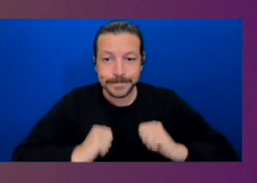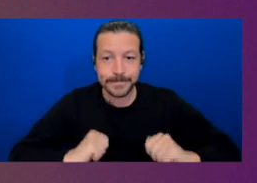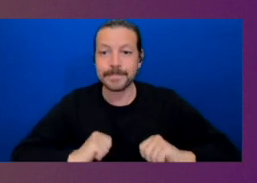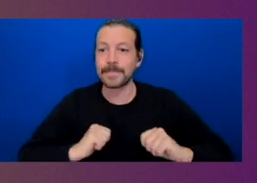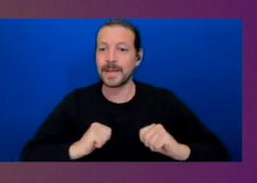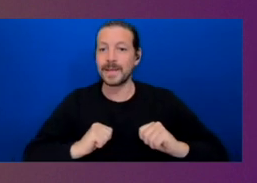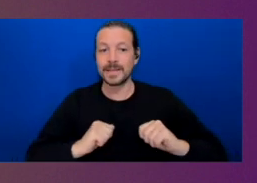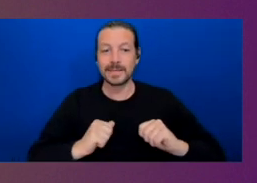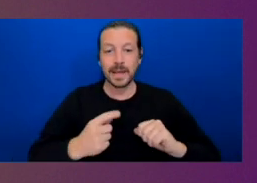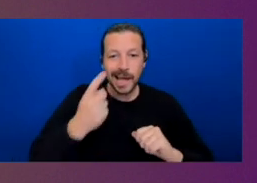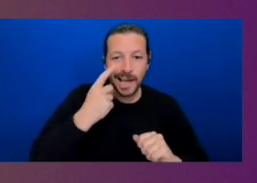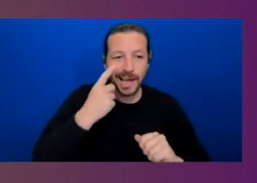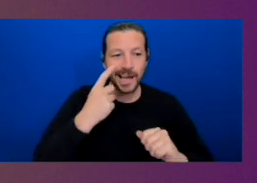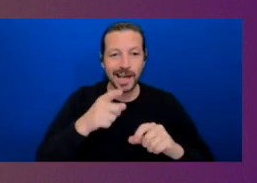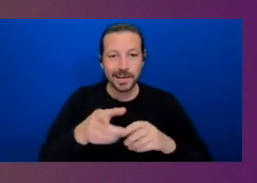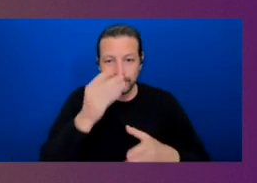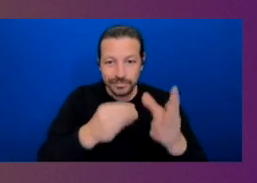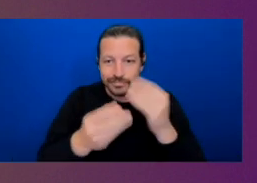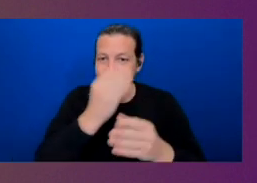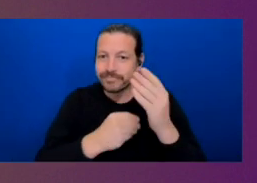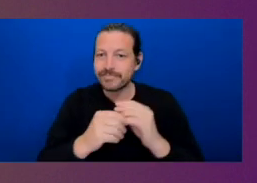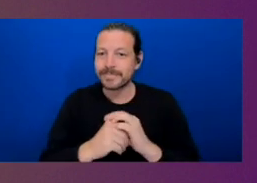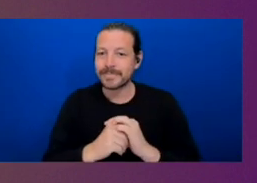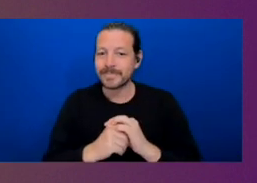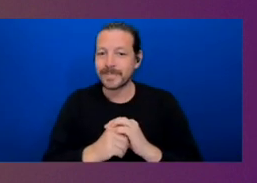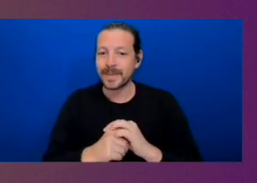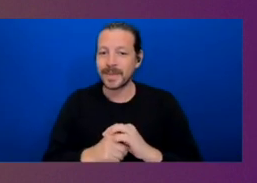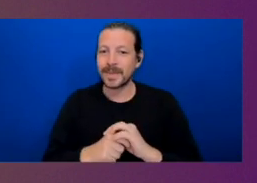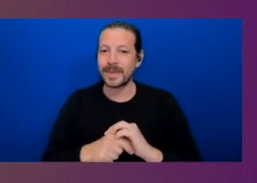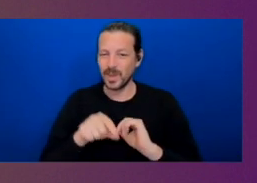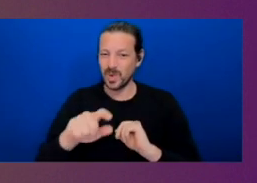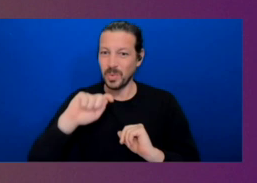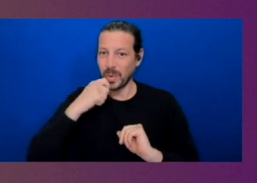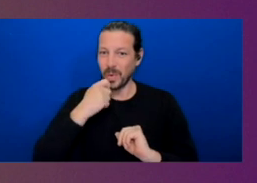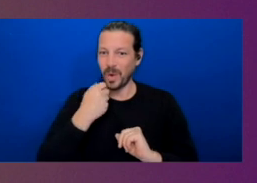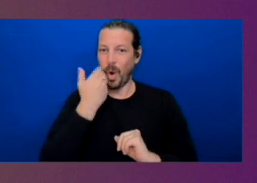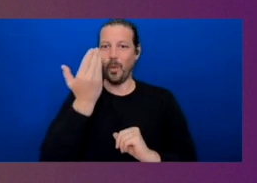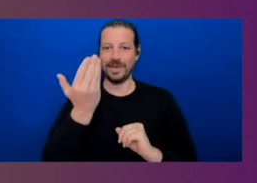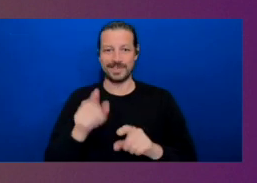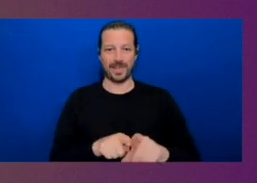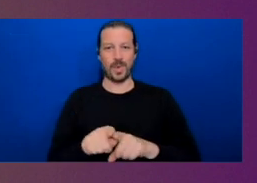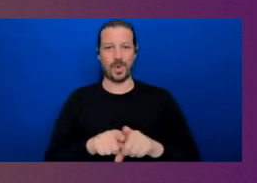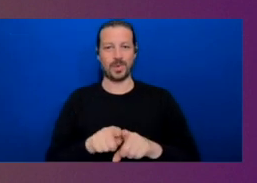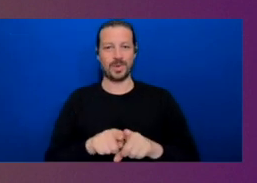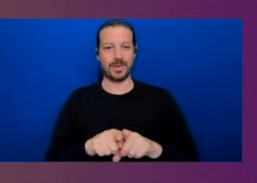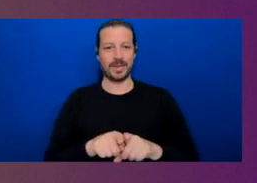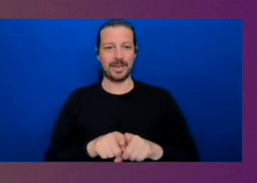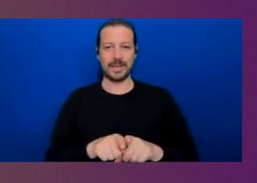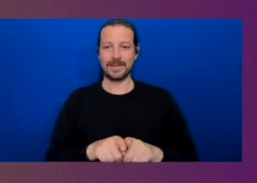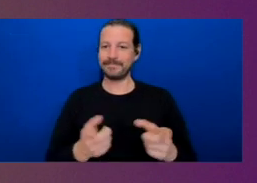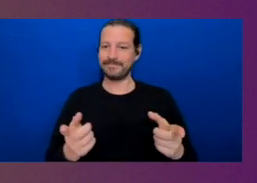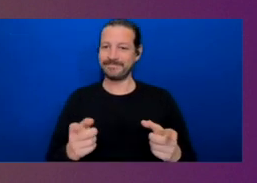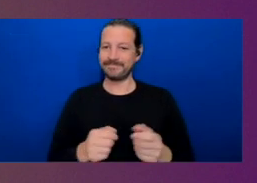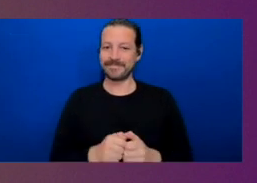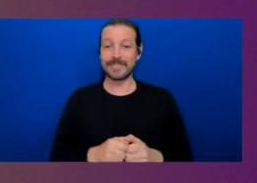learn, keep learning. You never step off that learning map that's moving under us as well, because even